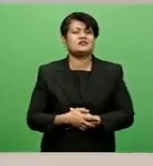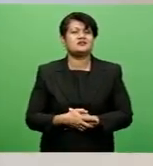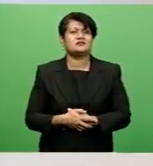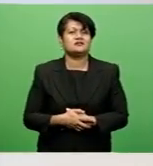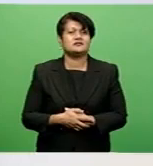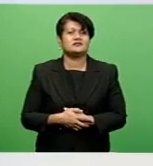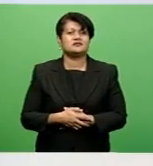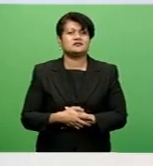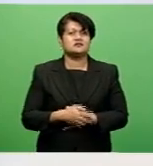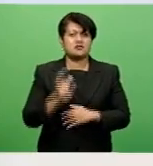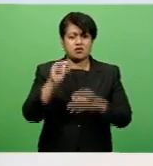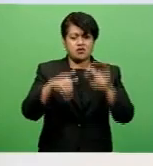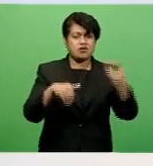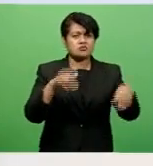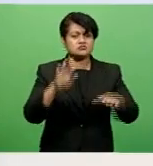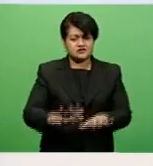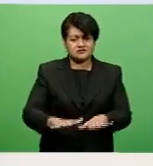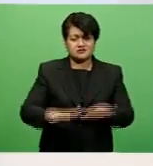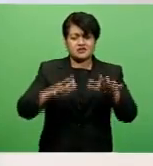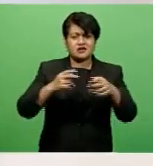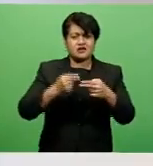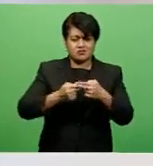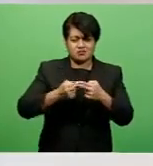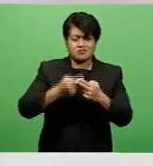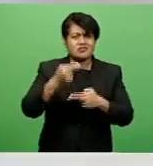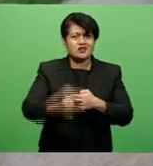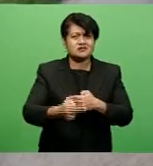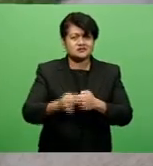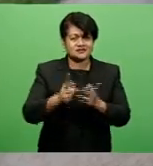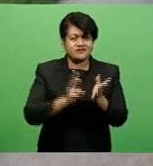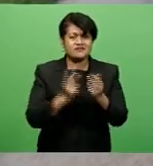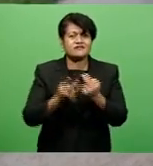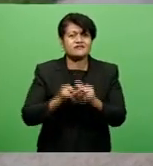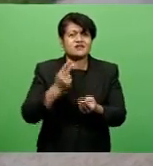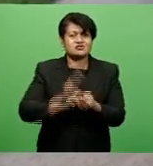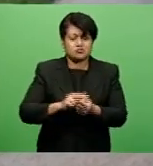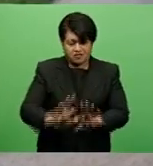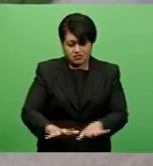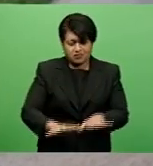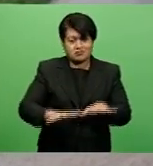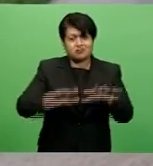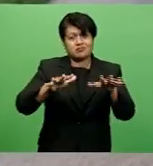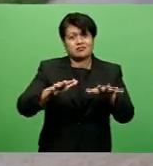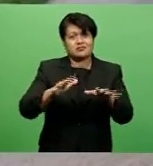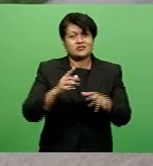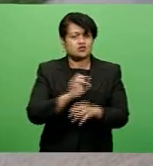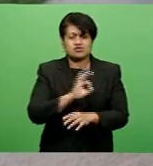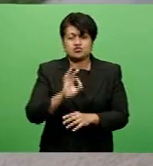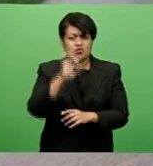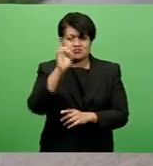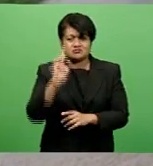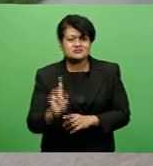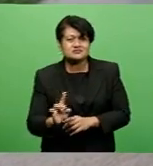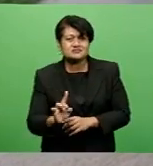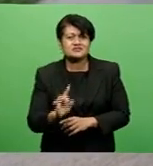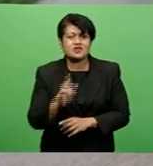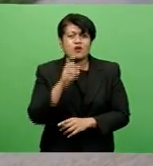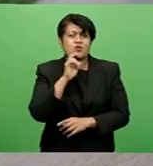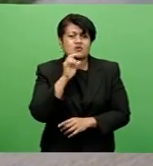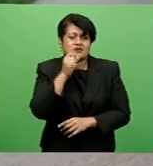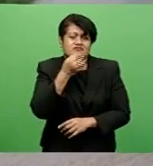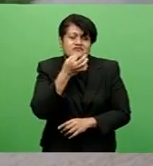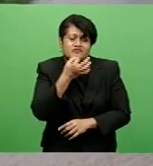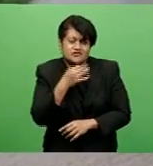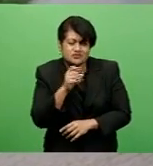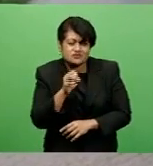Homes have flooded, most of our vegetations are underwater. There is no electricity supply. There's little water coming from the taps, so we can't